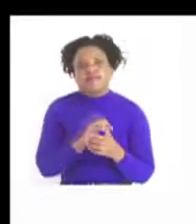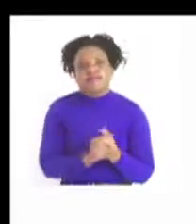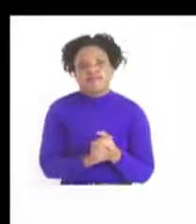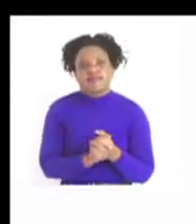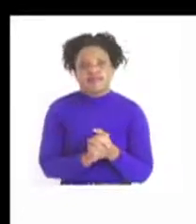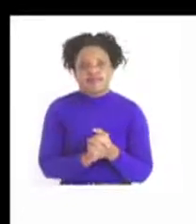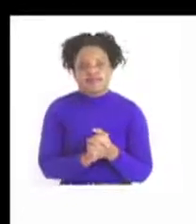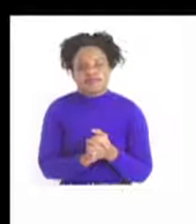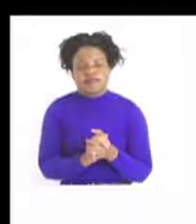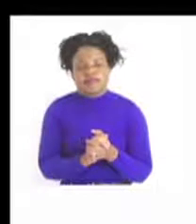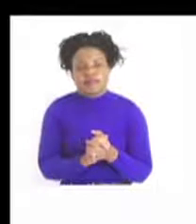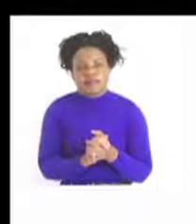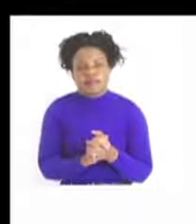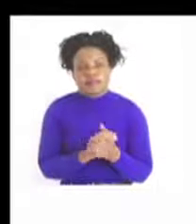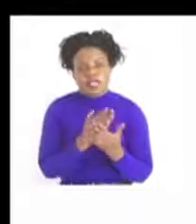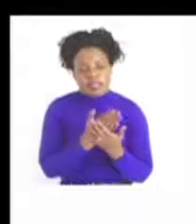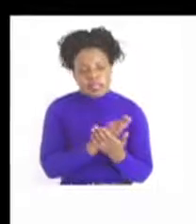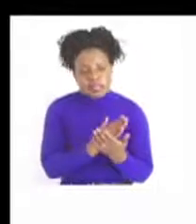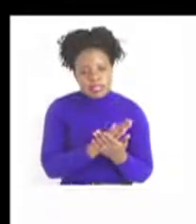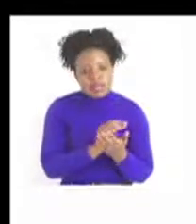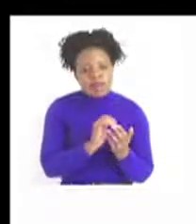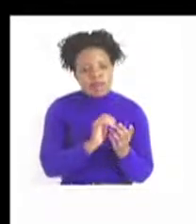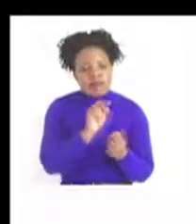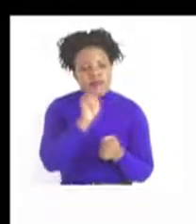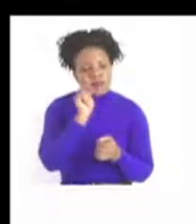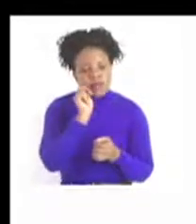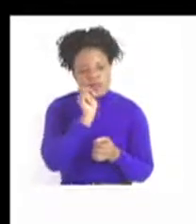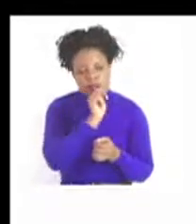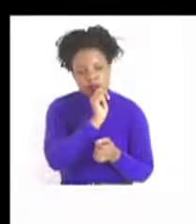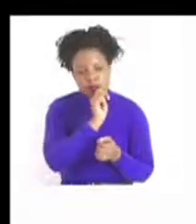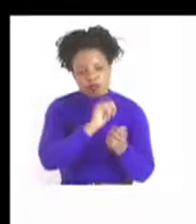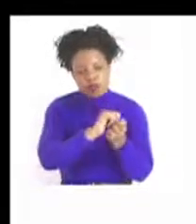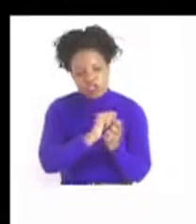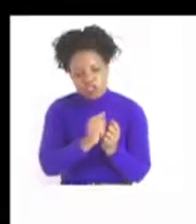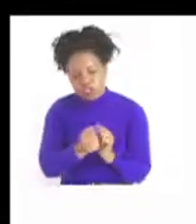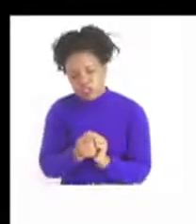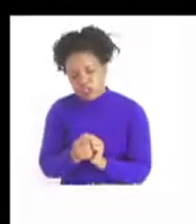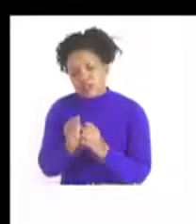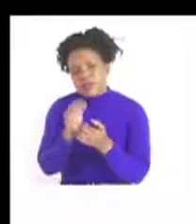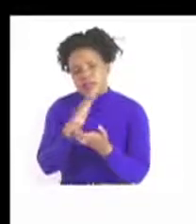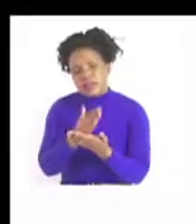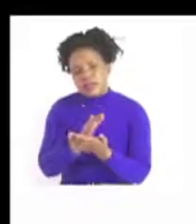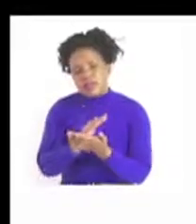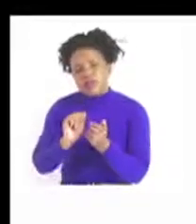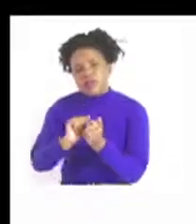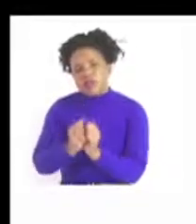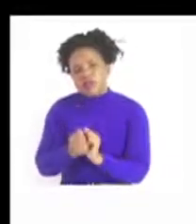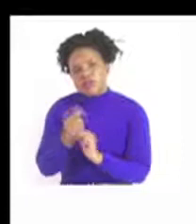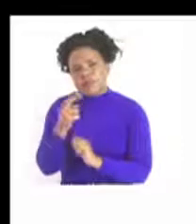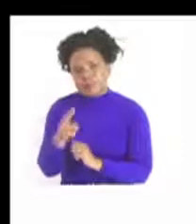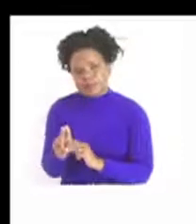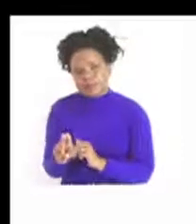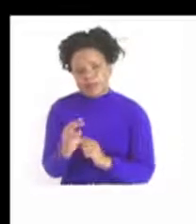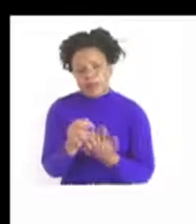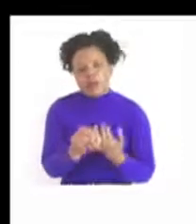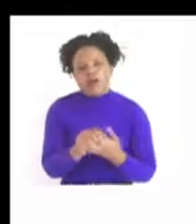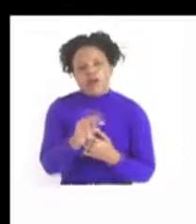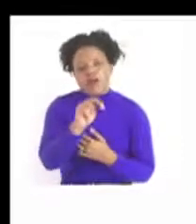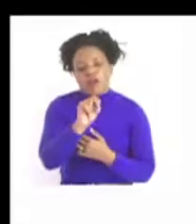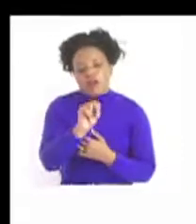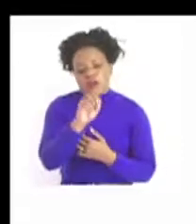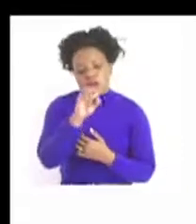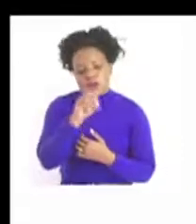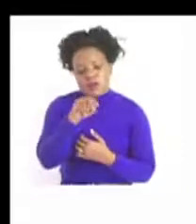change. What are plural nouns? A noun is a word used to